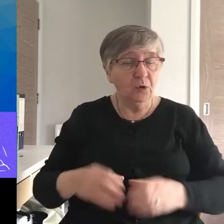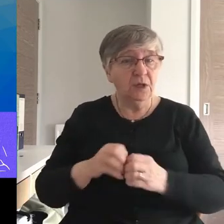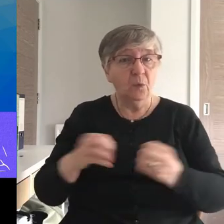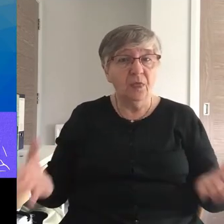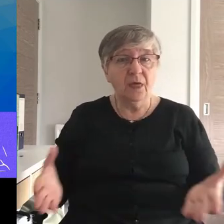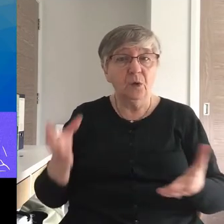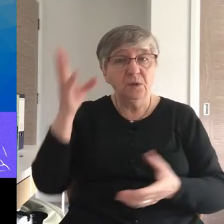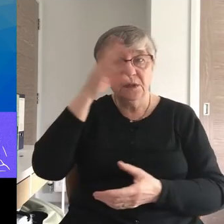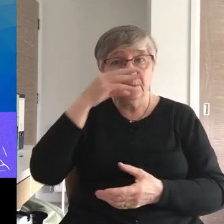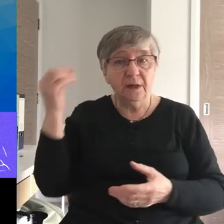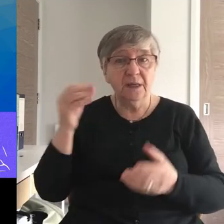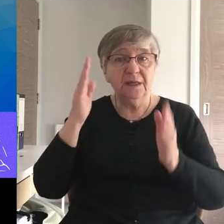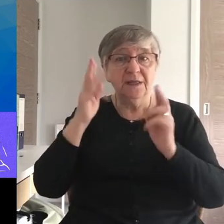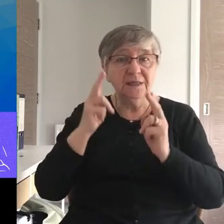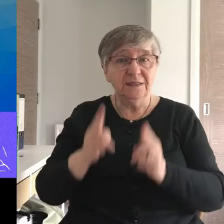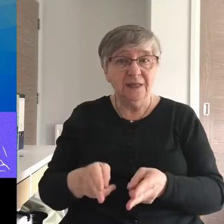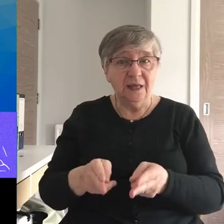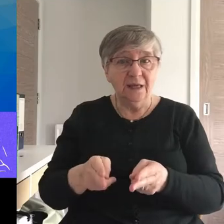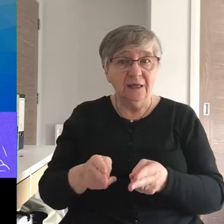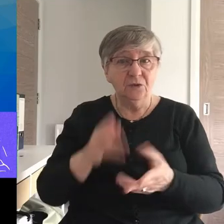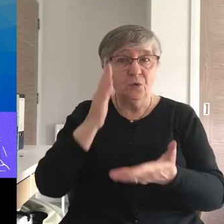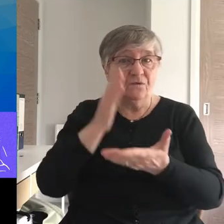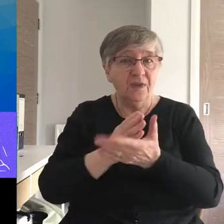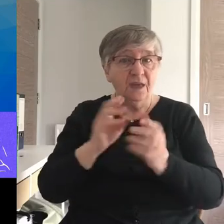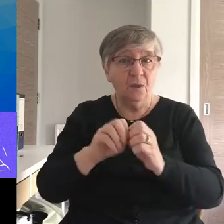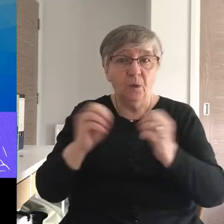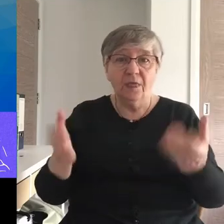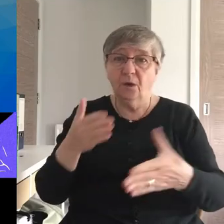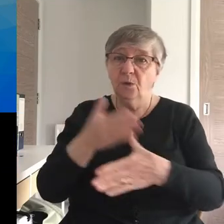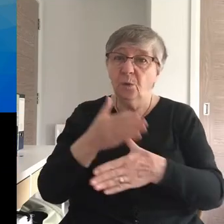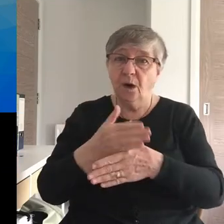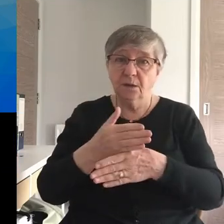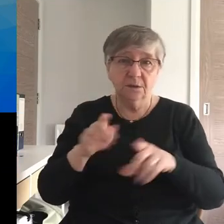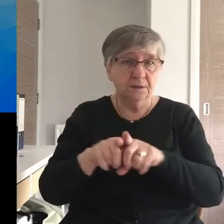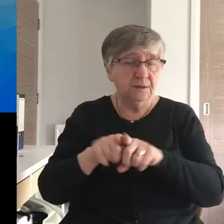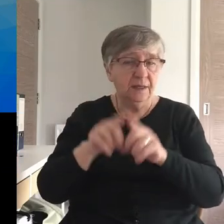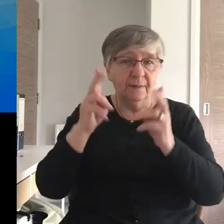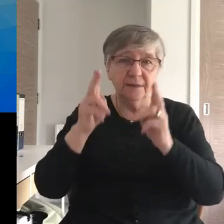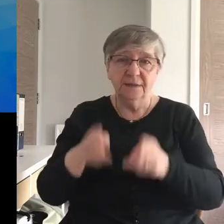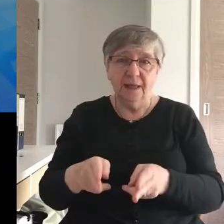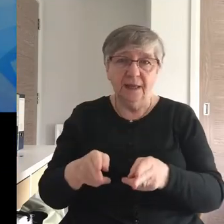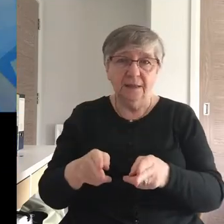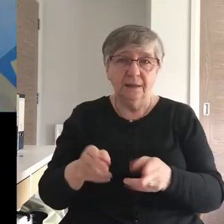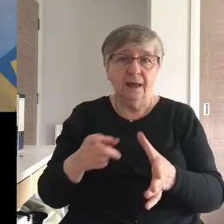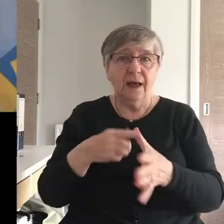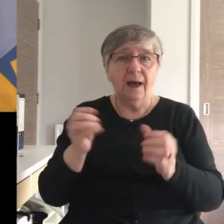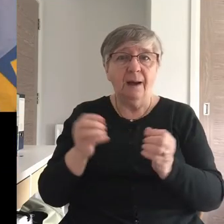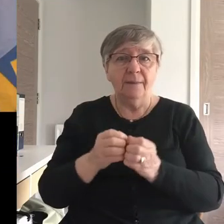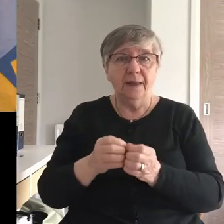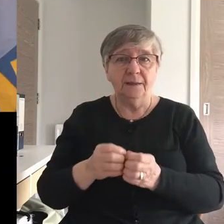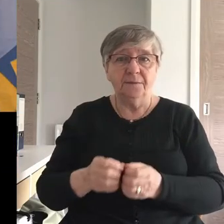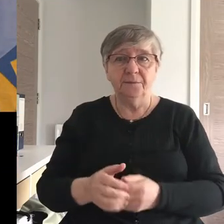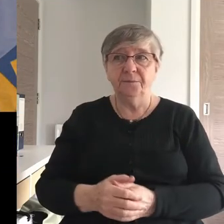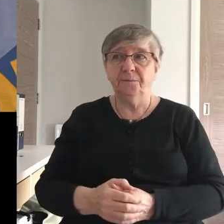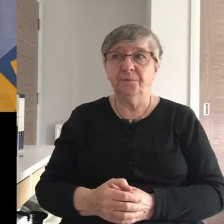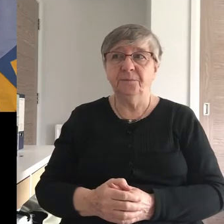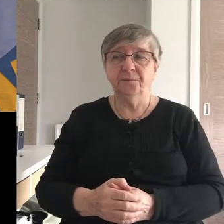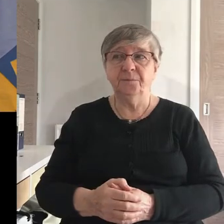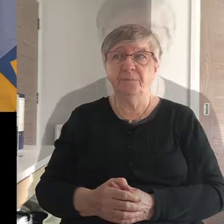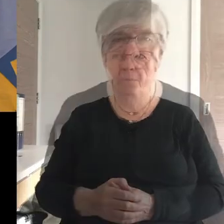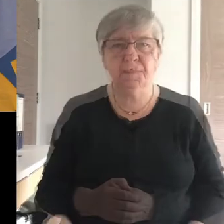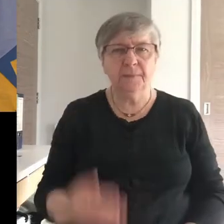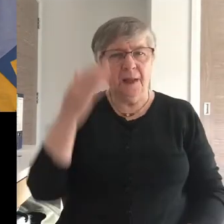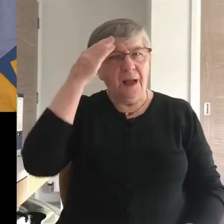spirit is dead, so faith without deeds is dead. Amen. Don't know how